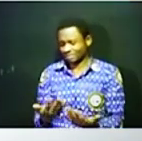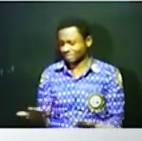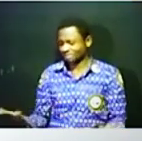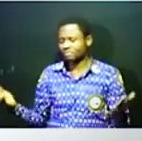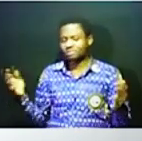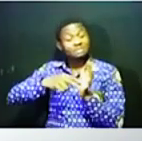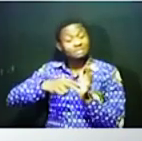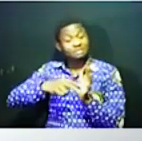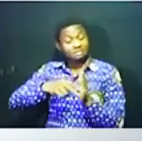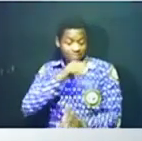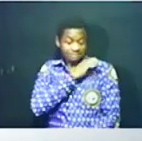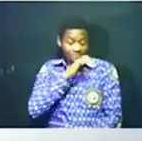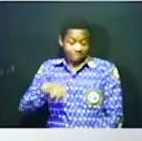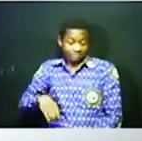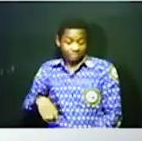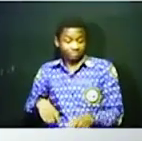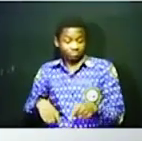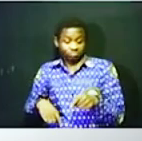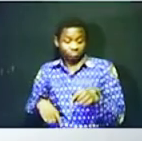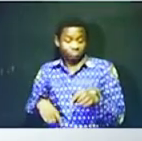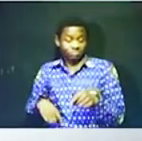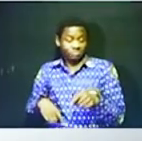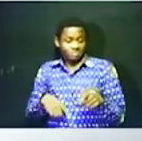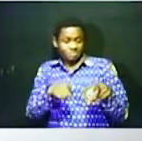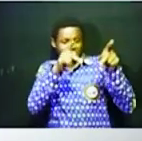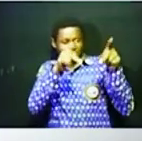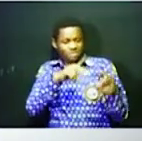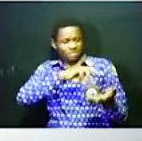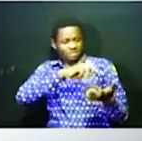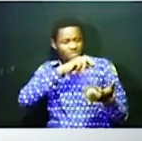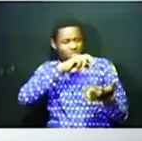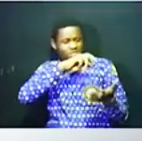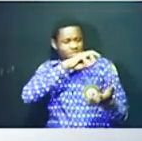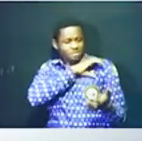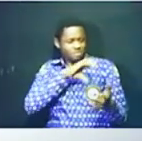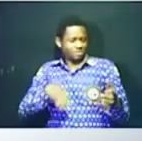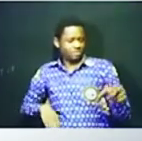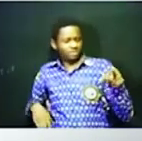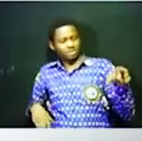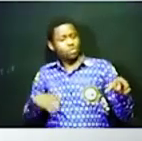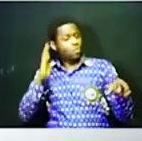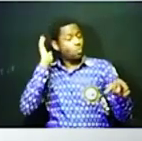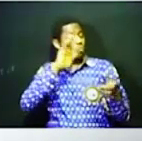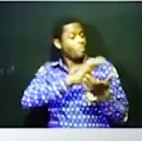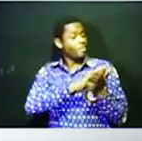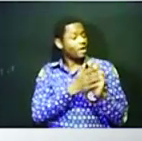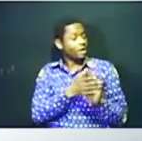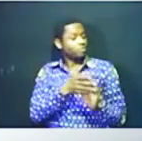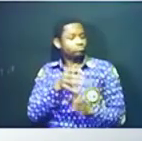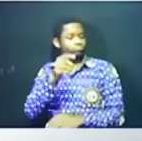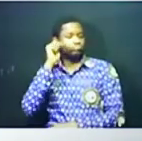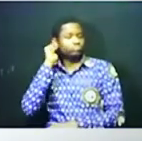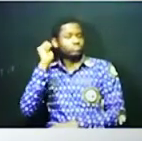the Christian is going to be the testimony of the resurrection.